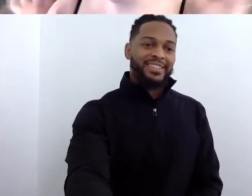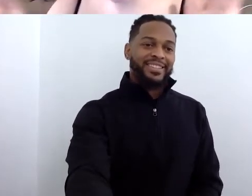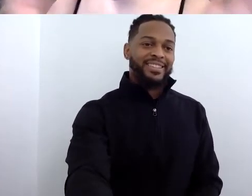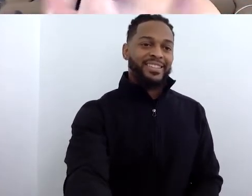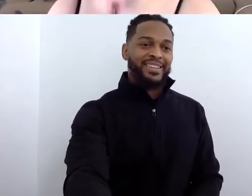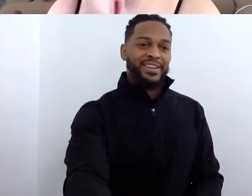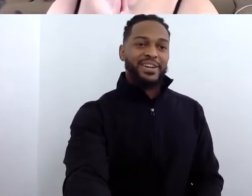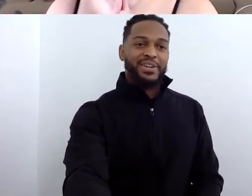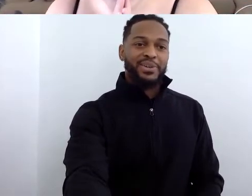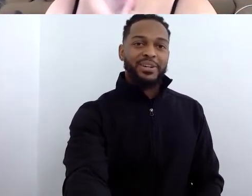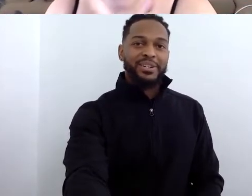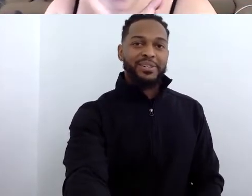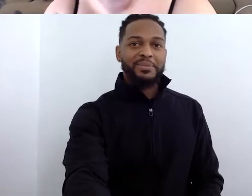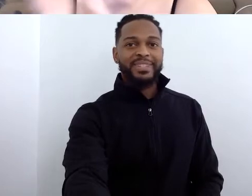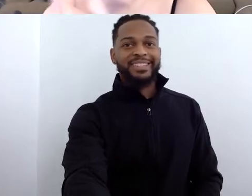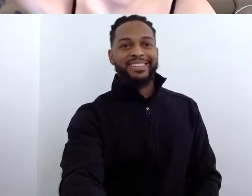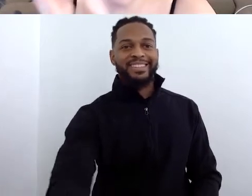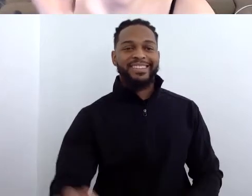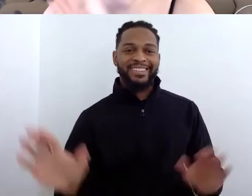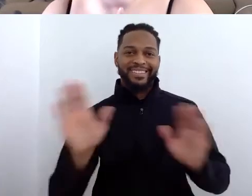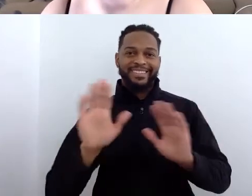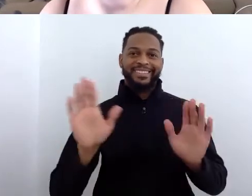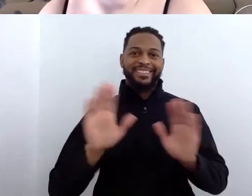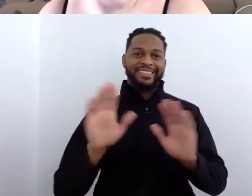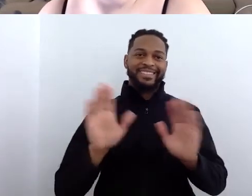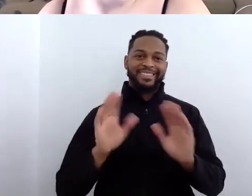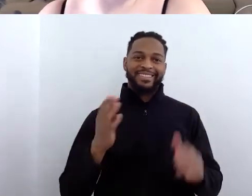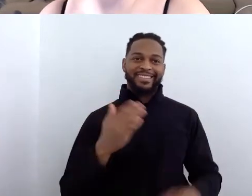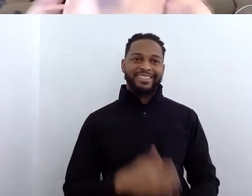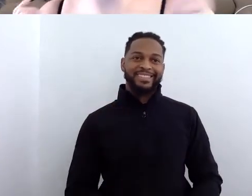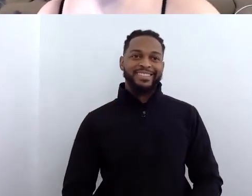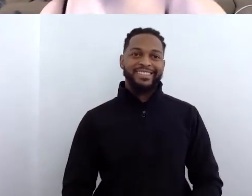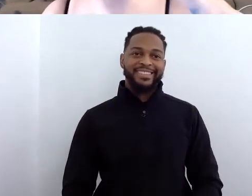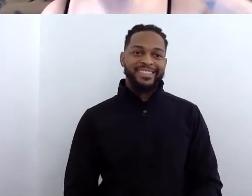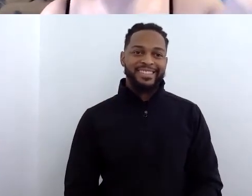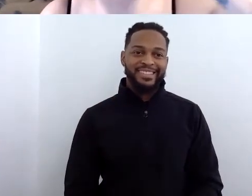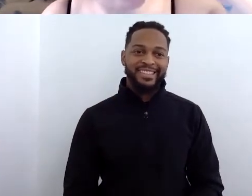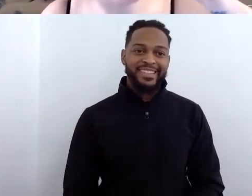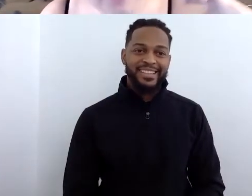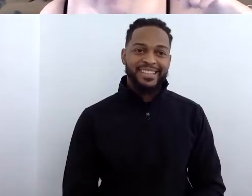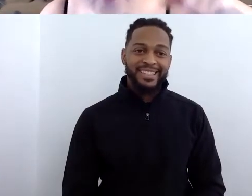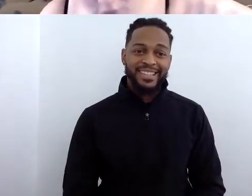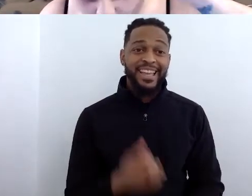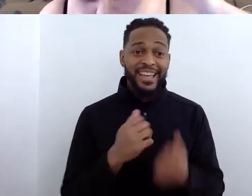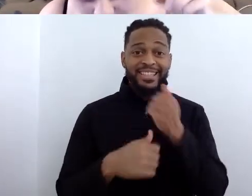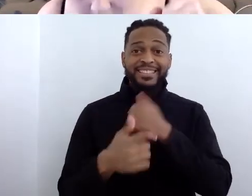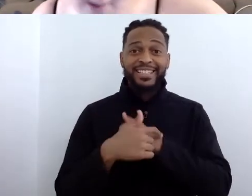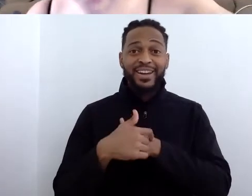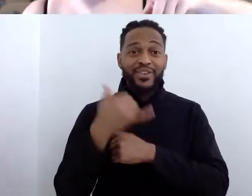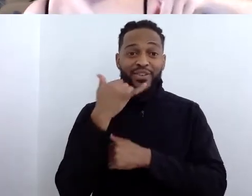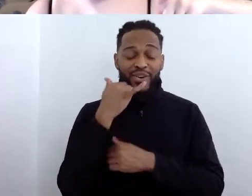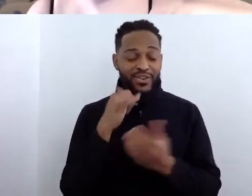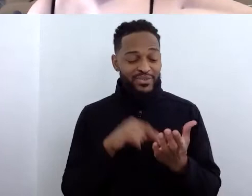Thank you. Thank you, Vladimir. Thanks, everyone. And you're awesome. And every time your phone dings for your